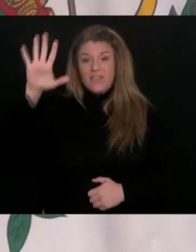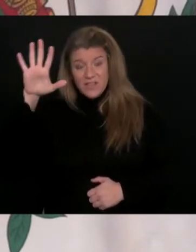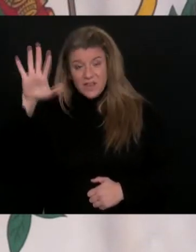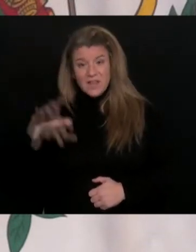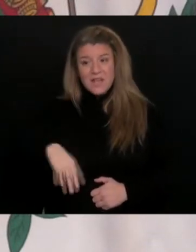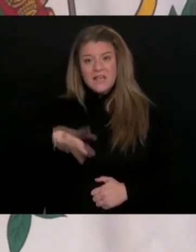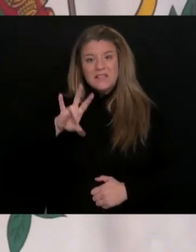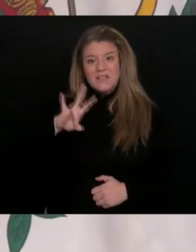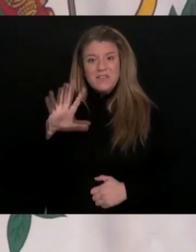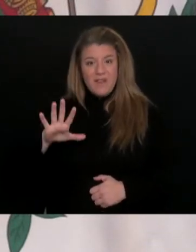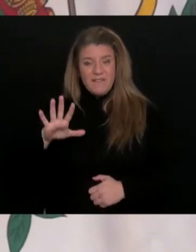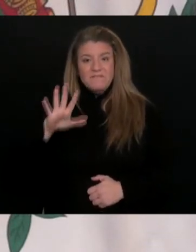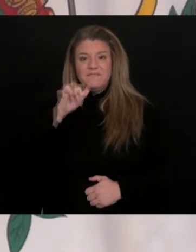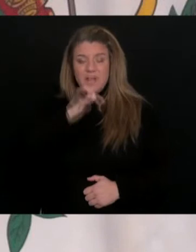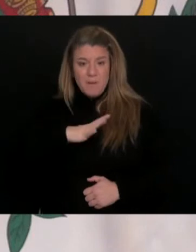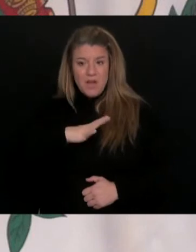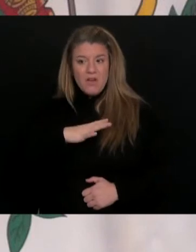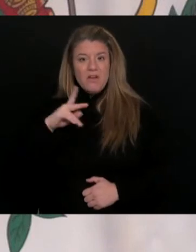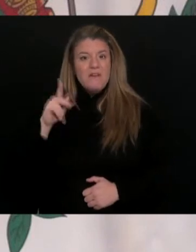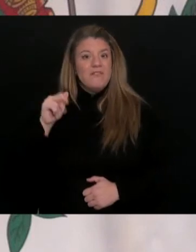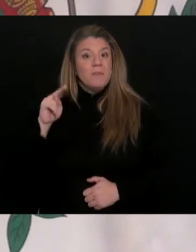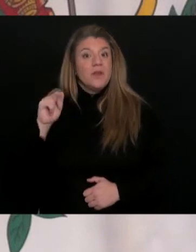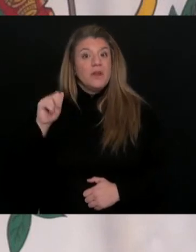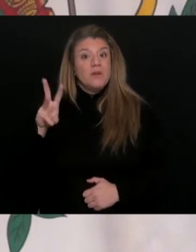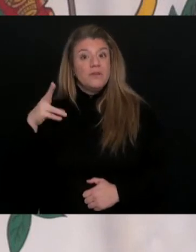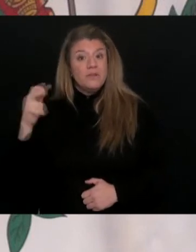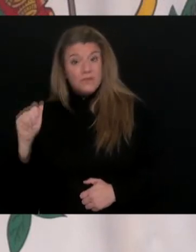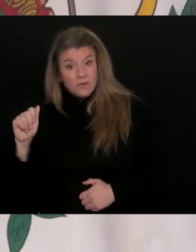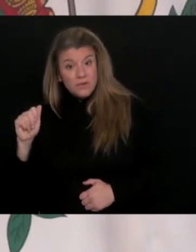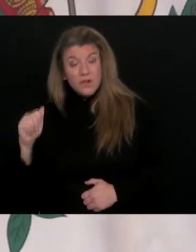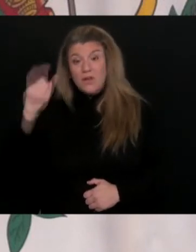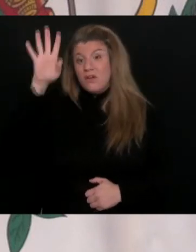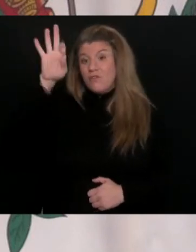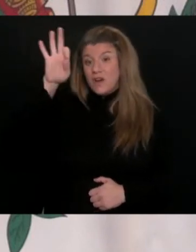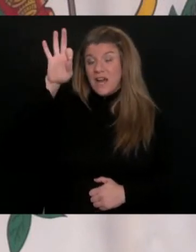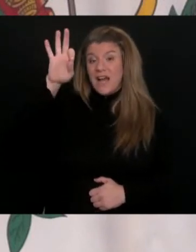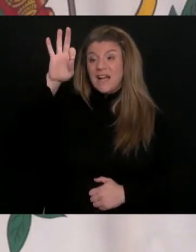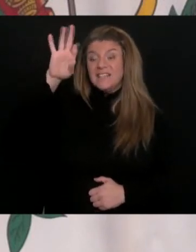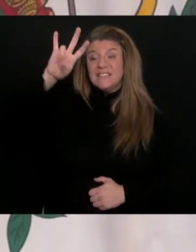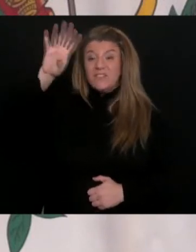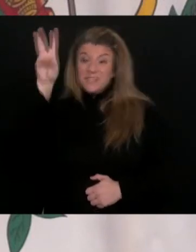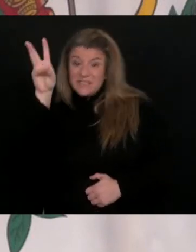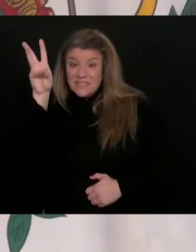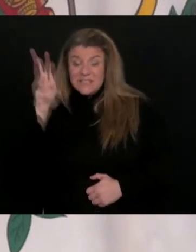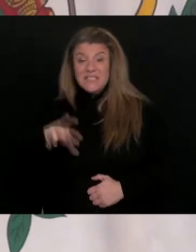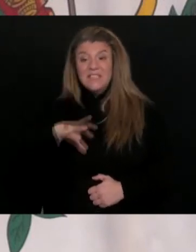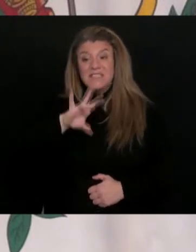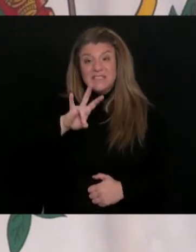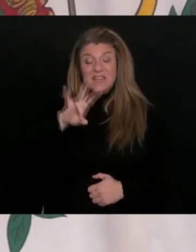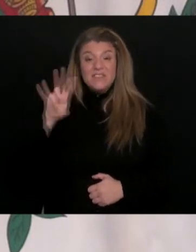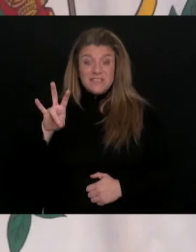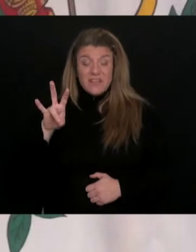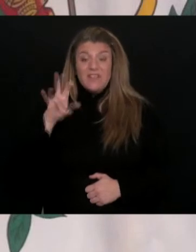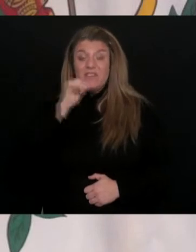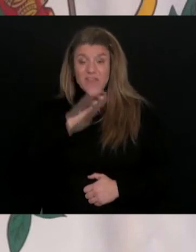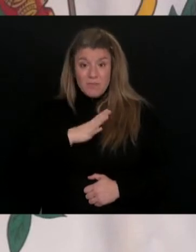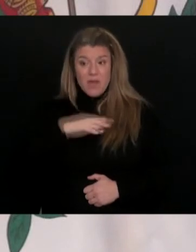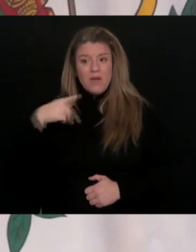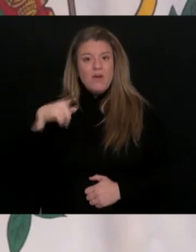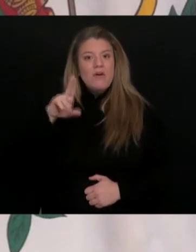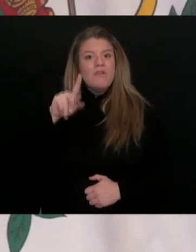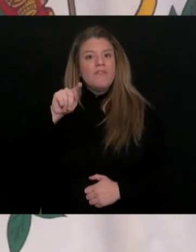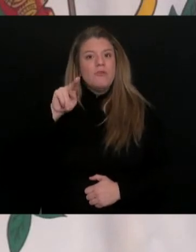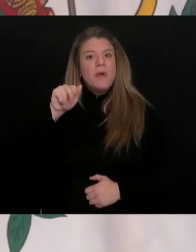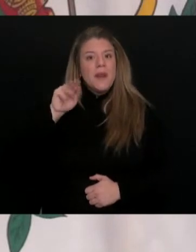death, a 75-year-old female from Kanawha County. The 4,976th death, a 77-year-old female from Putnam